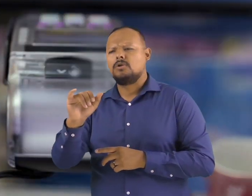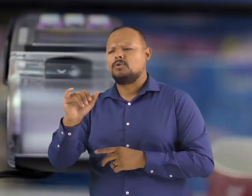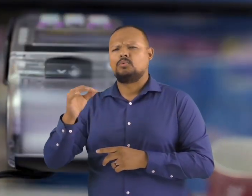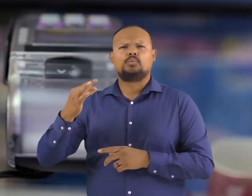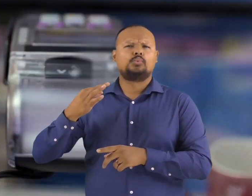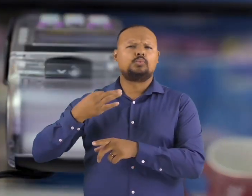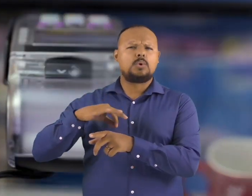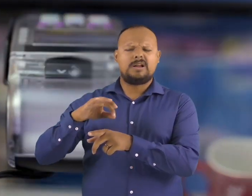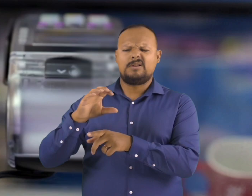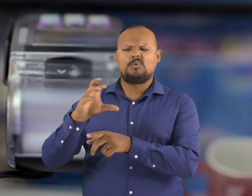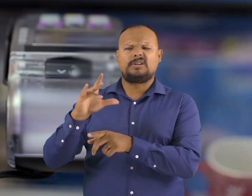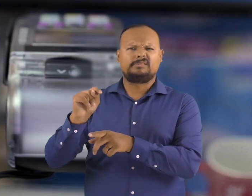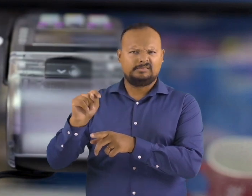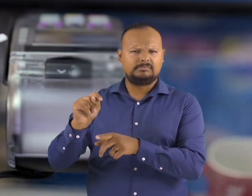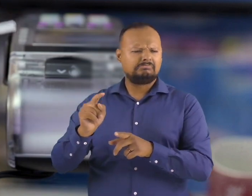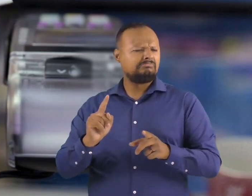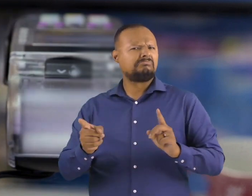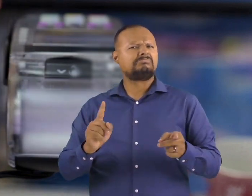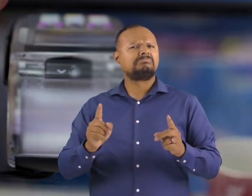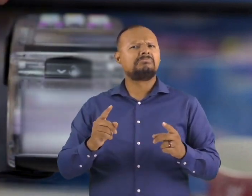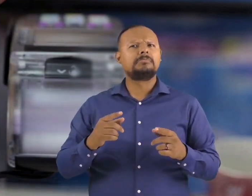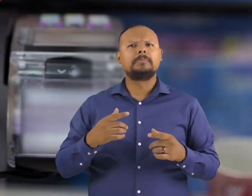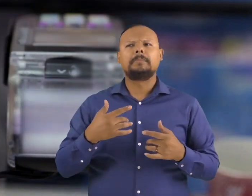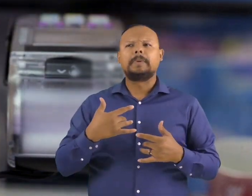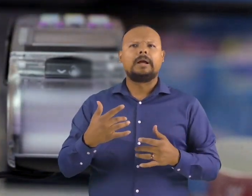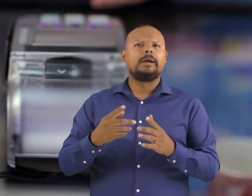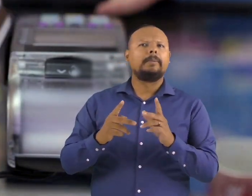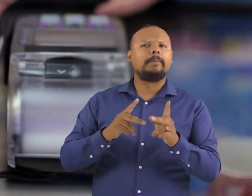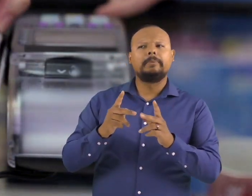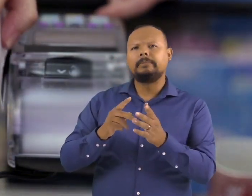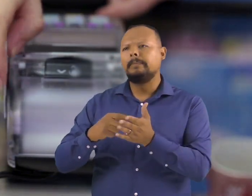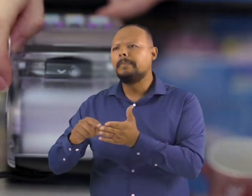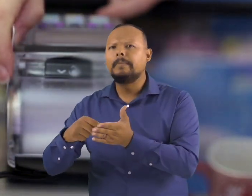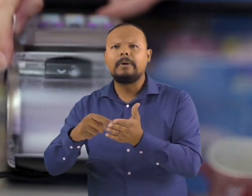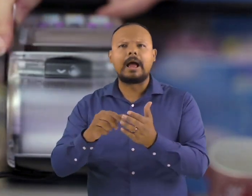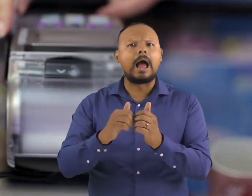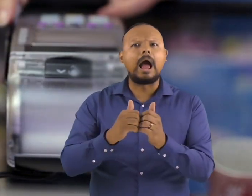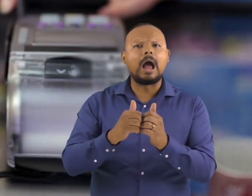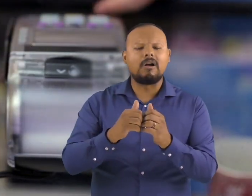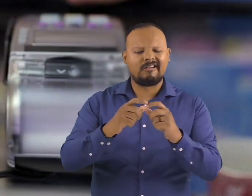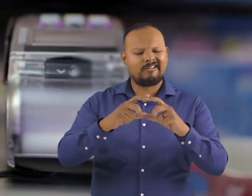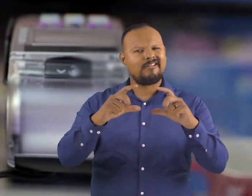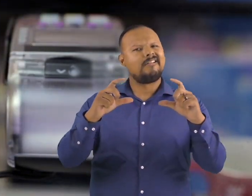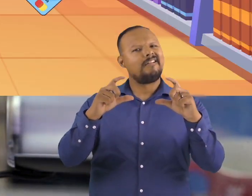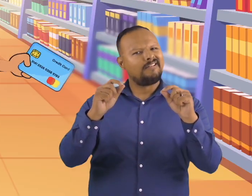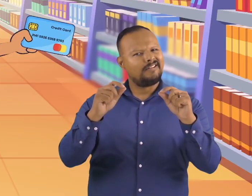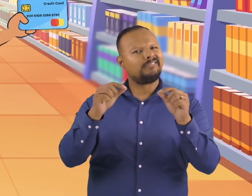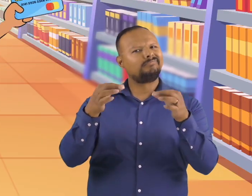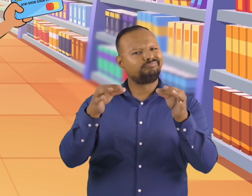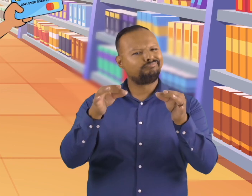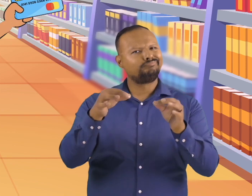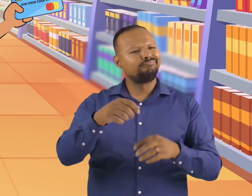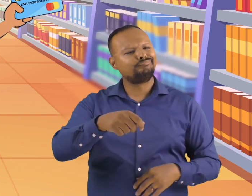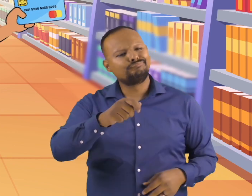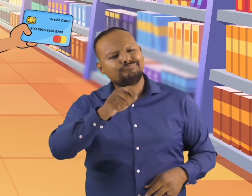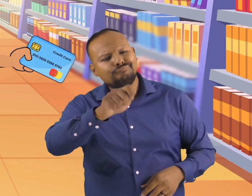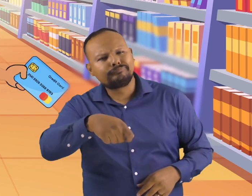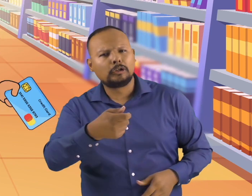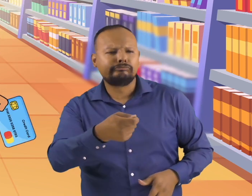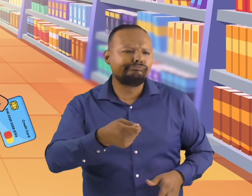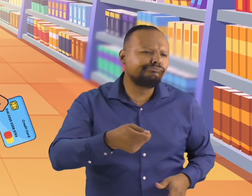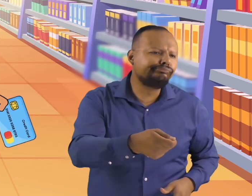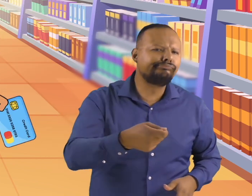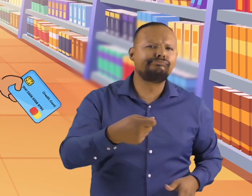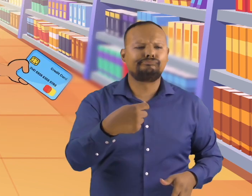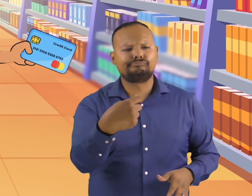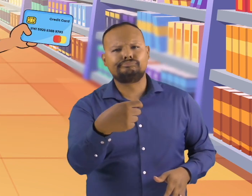you ever noticed that most people pay for things using small plastic cards did you know that there are actually